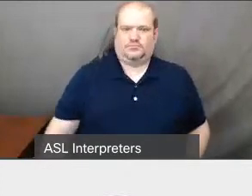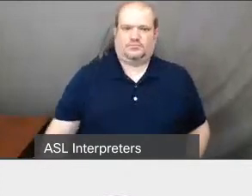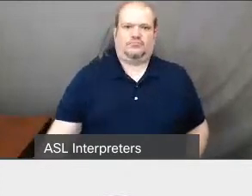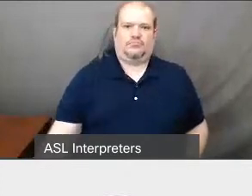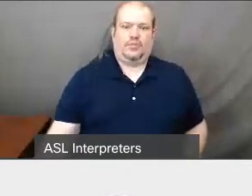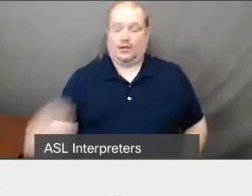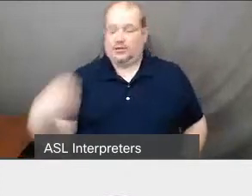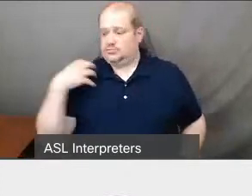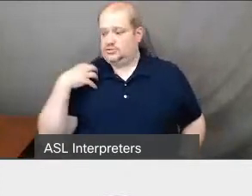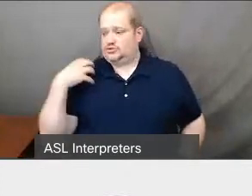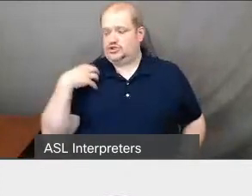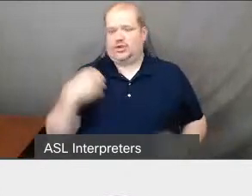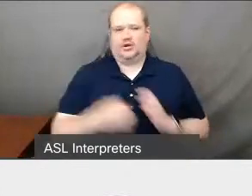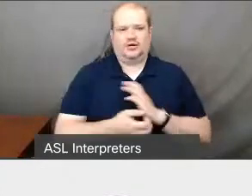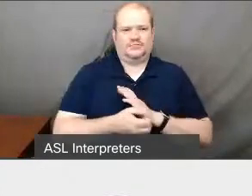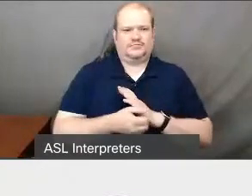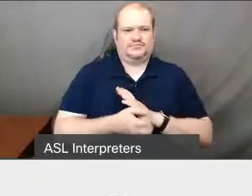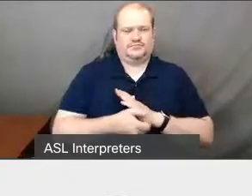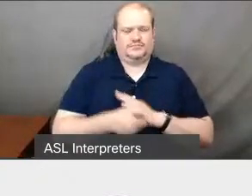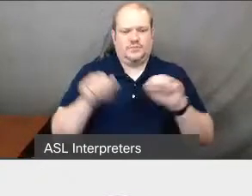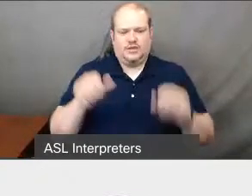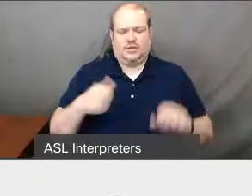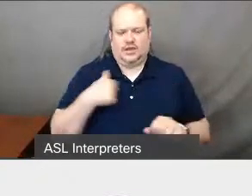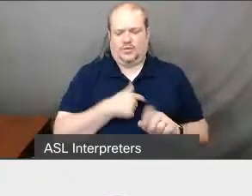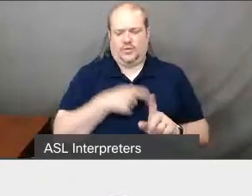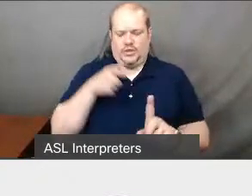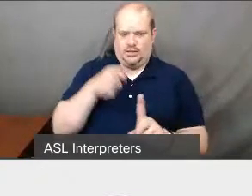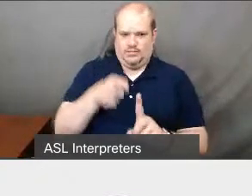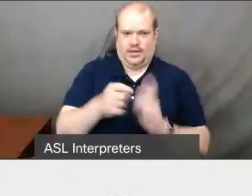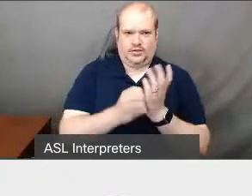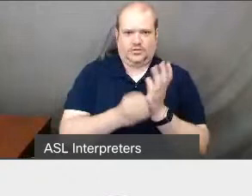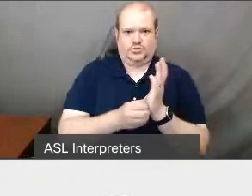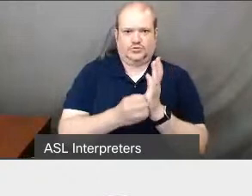Mr. Chairman, can we get back to the